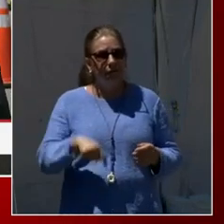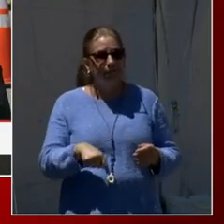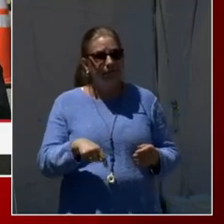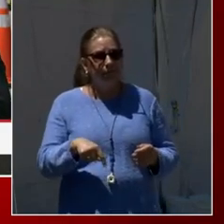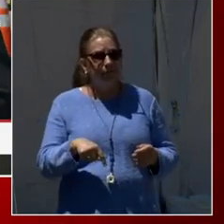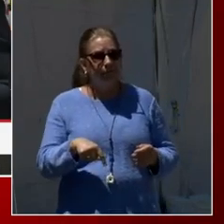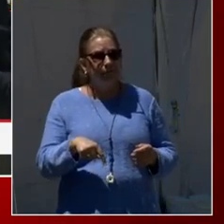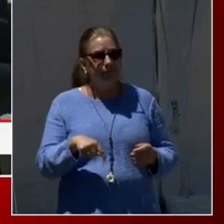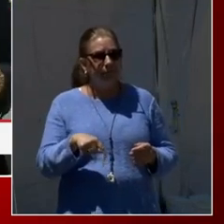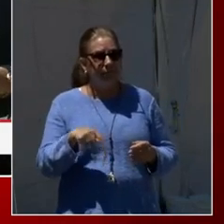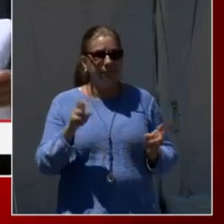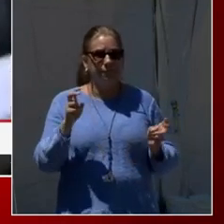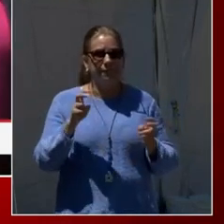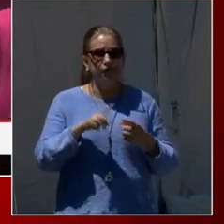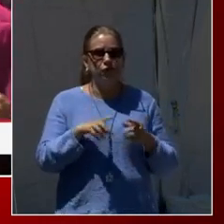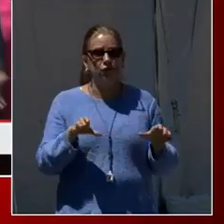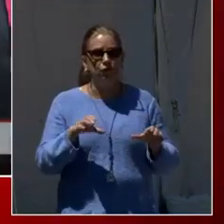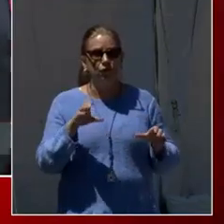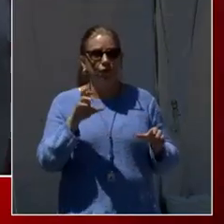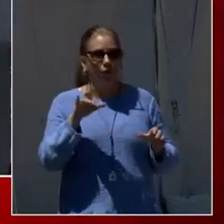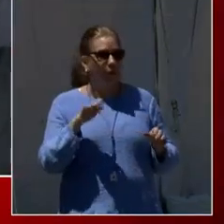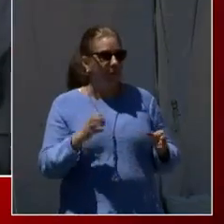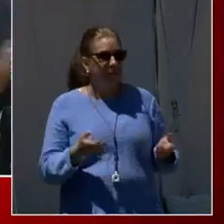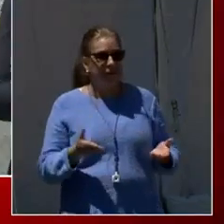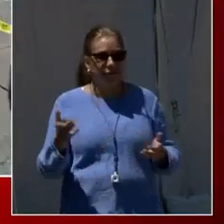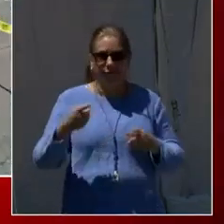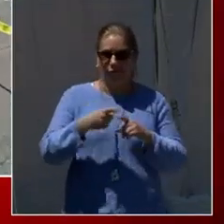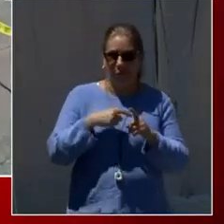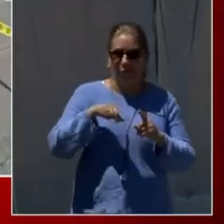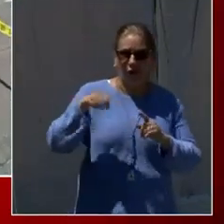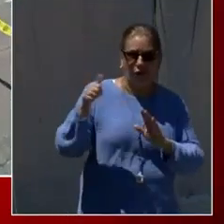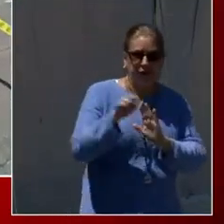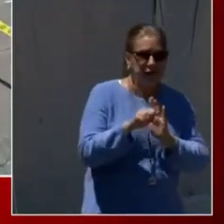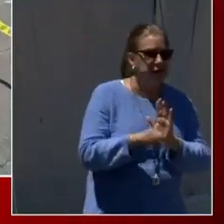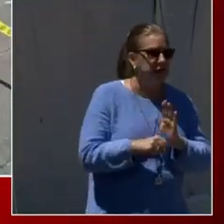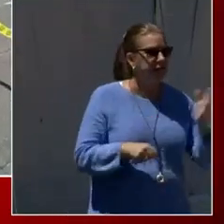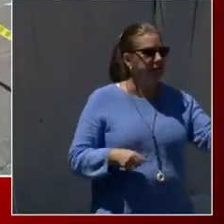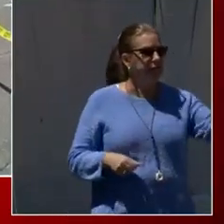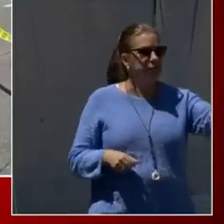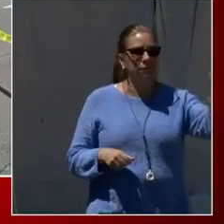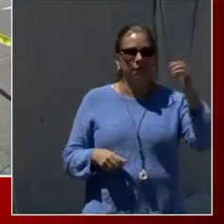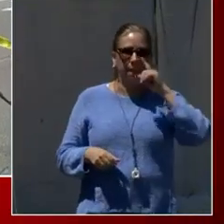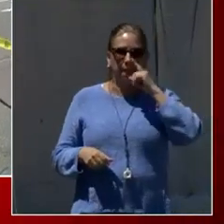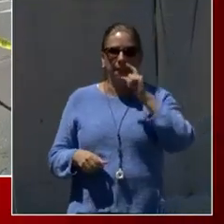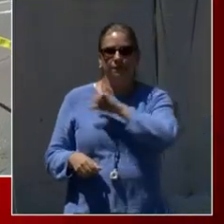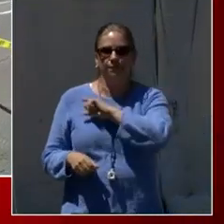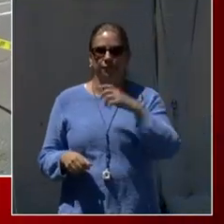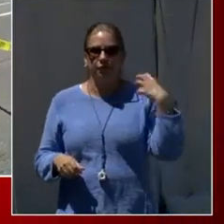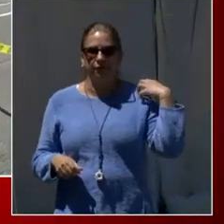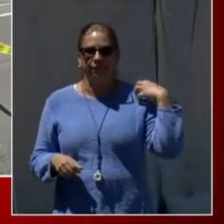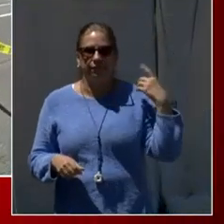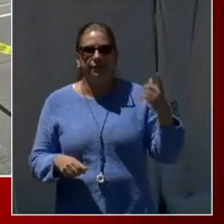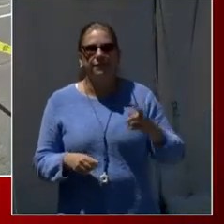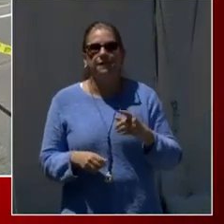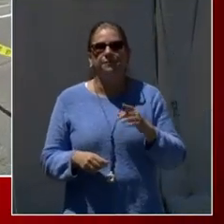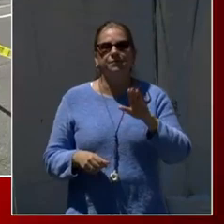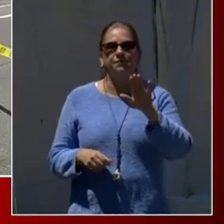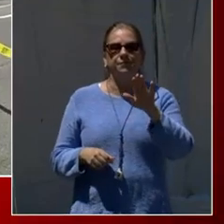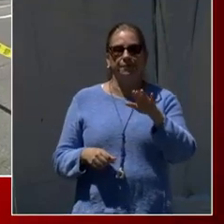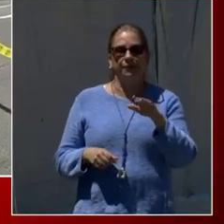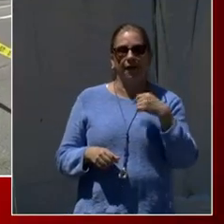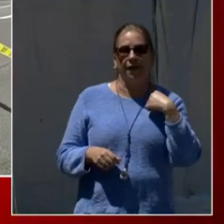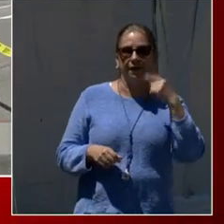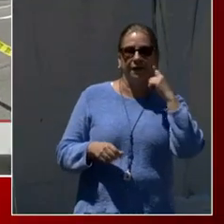there's anything if there's any color to that. I'm going to correct your question. I think you're talking about the bad actors,